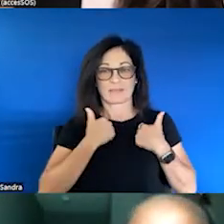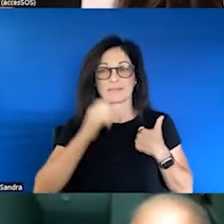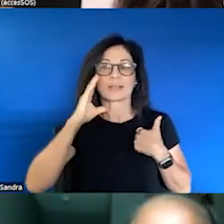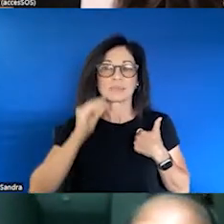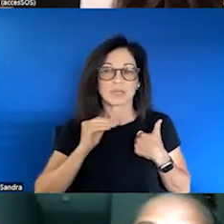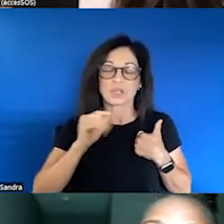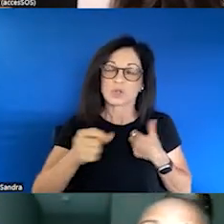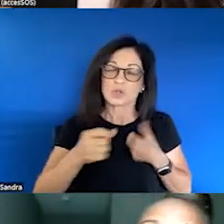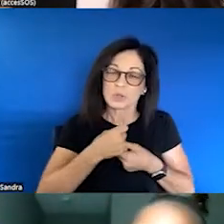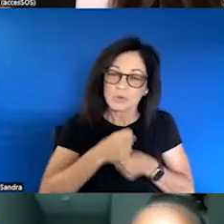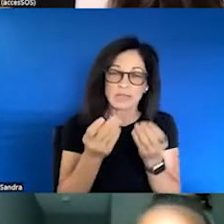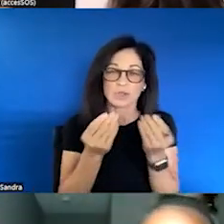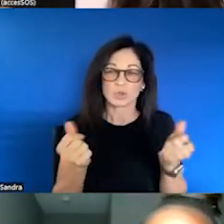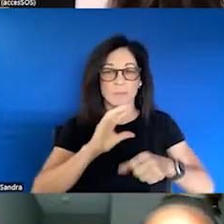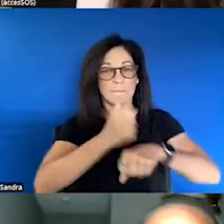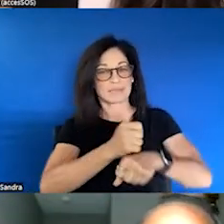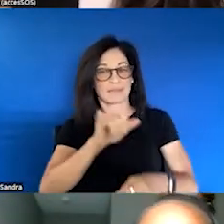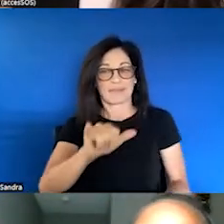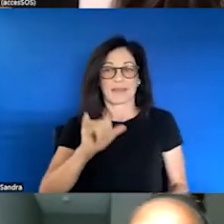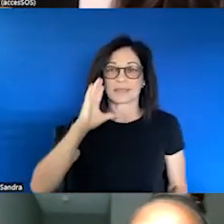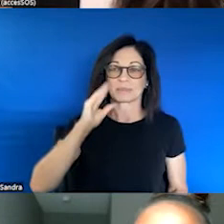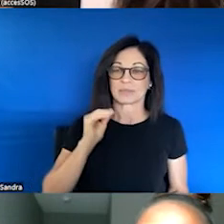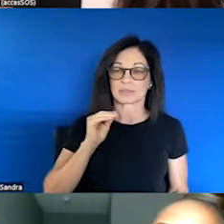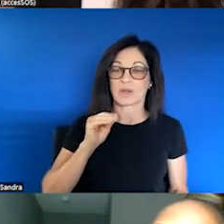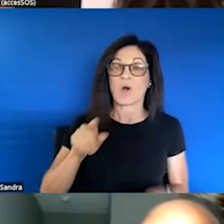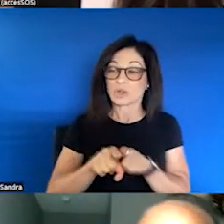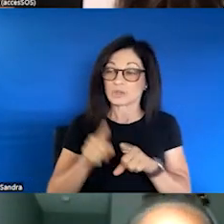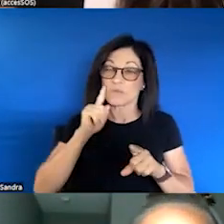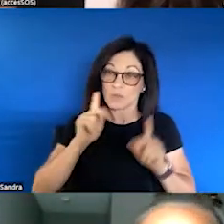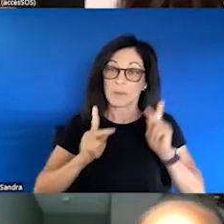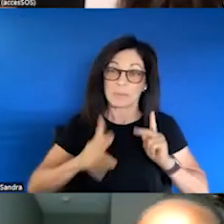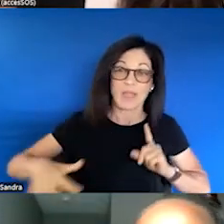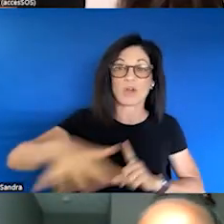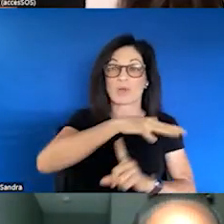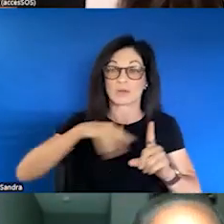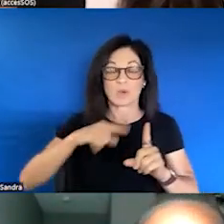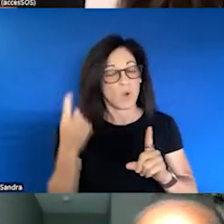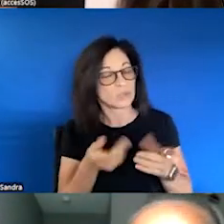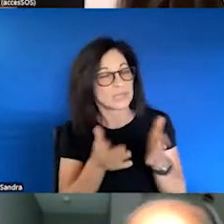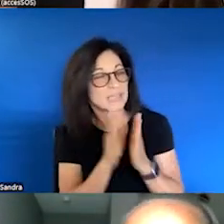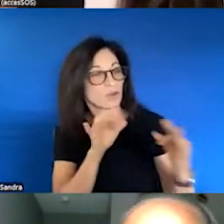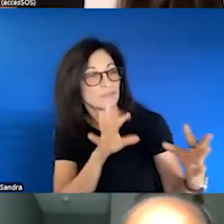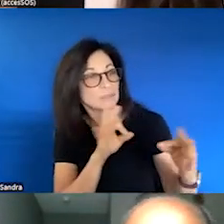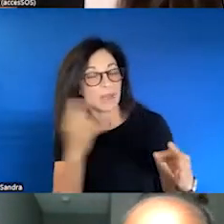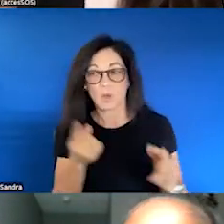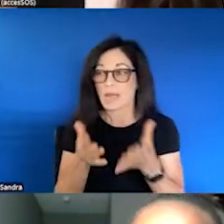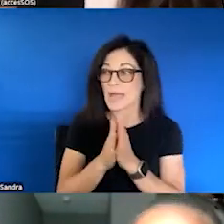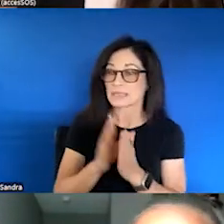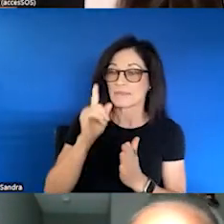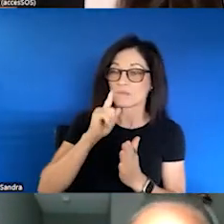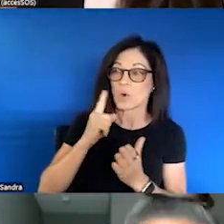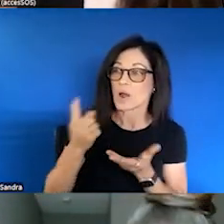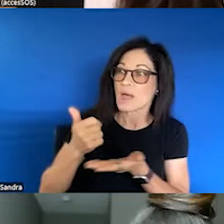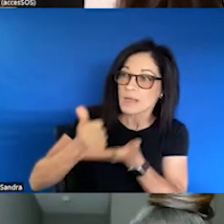you're creating solutions based on that experience and of those around you. You're constantly asking for feedback, constantly asking for